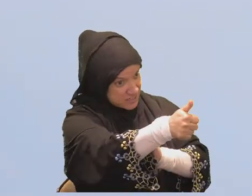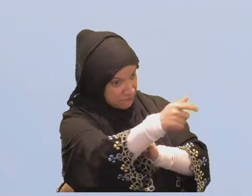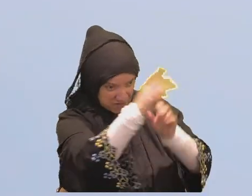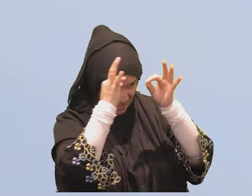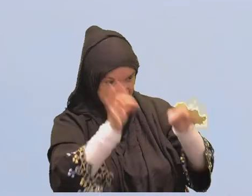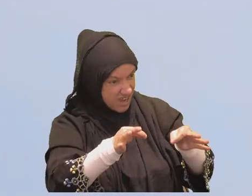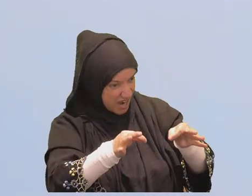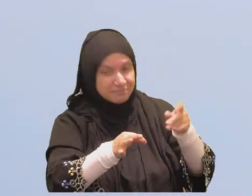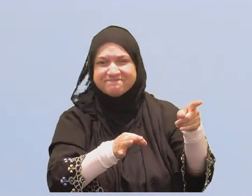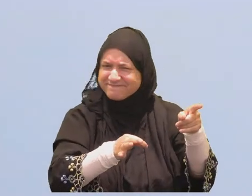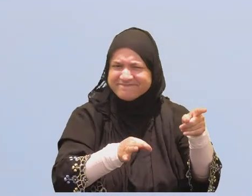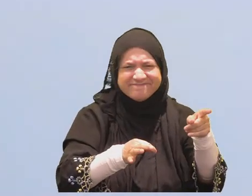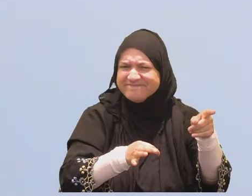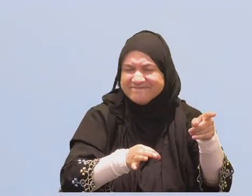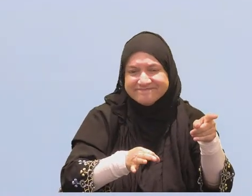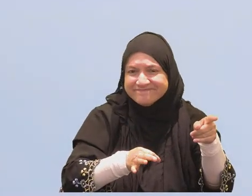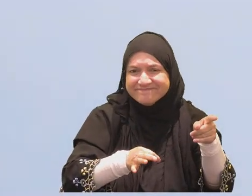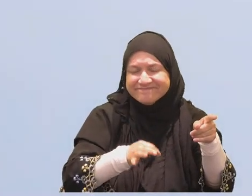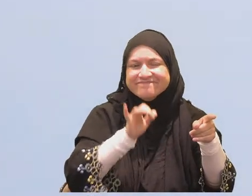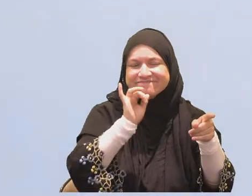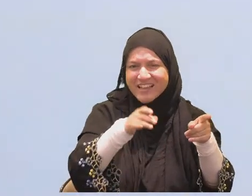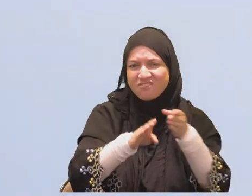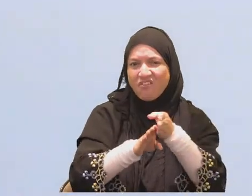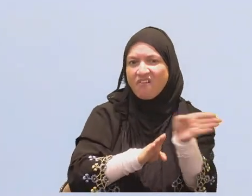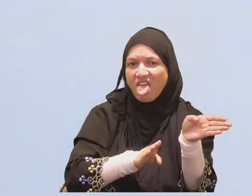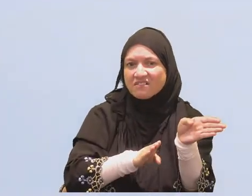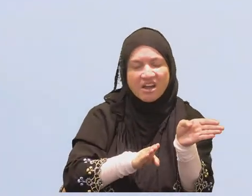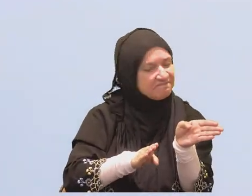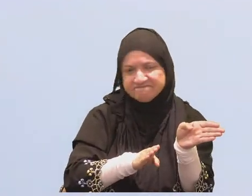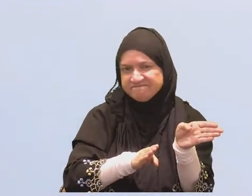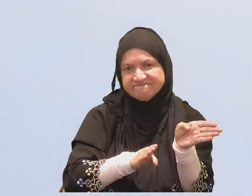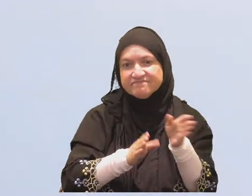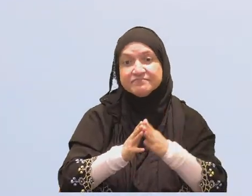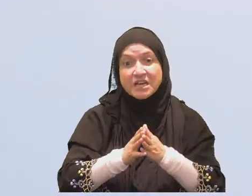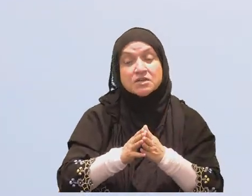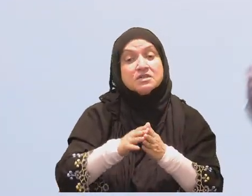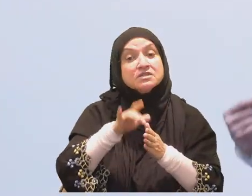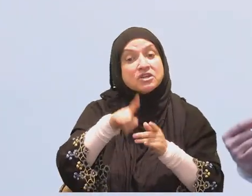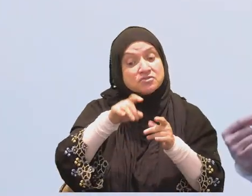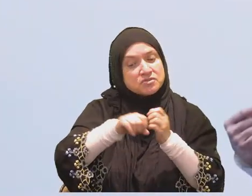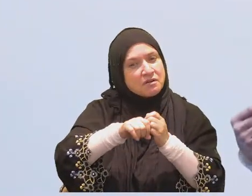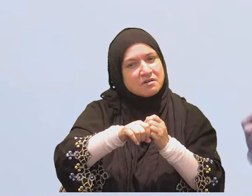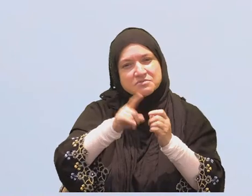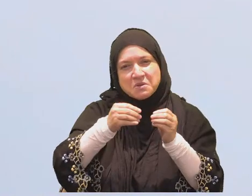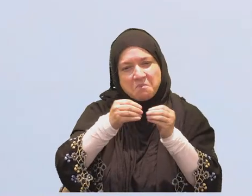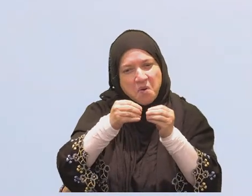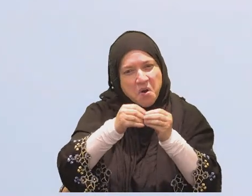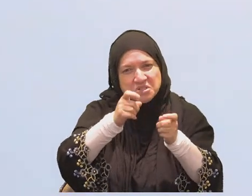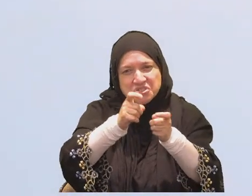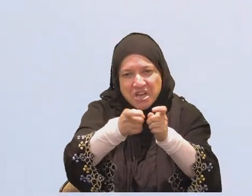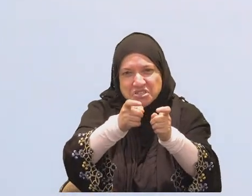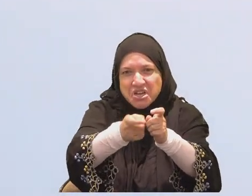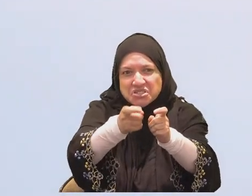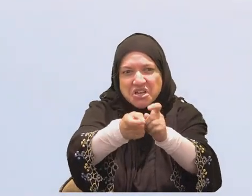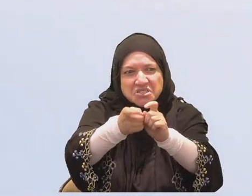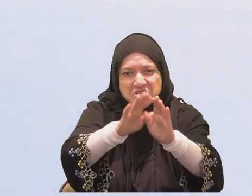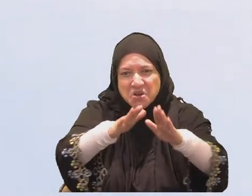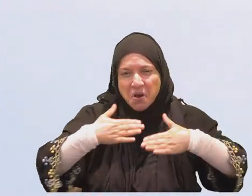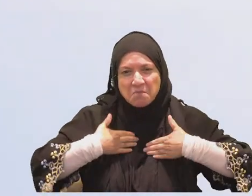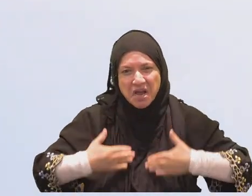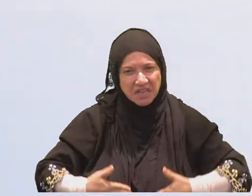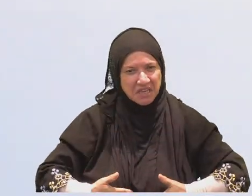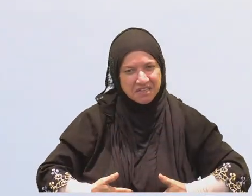XX that's at the core of that human's identity and the XY, the female or